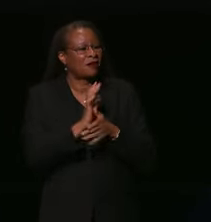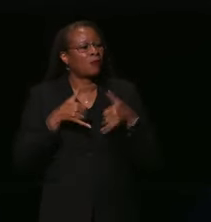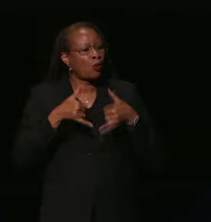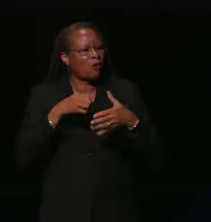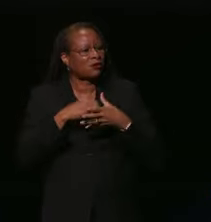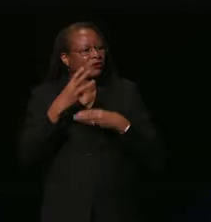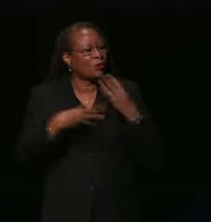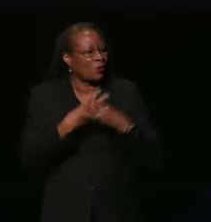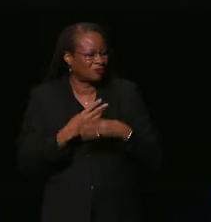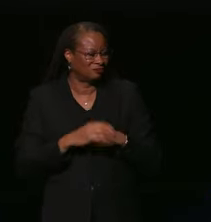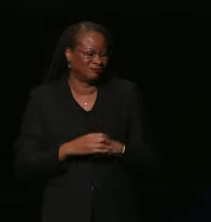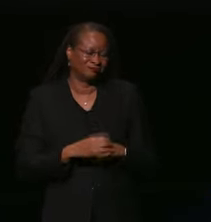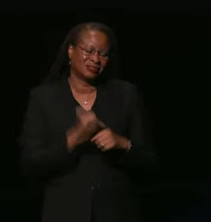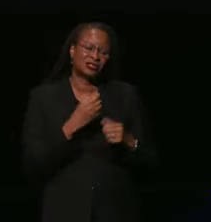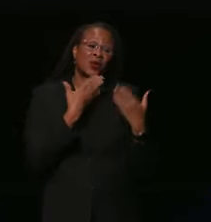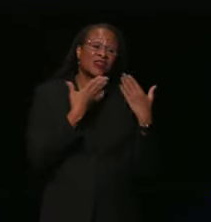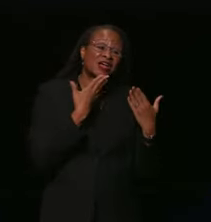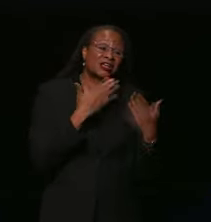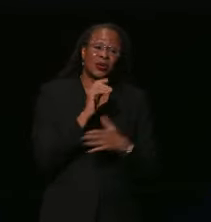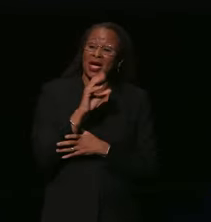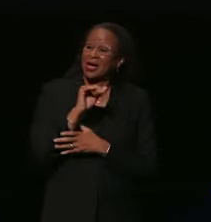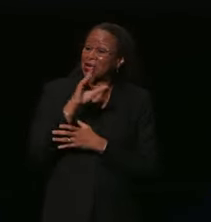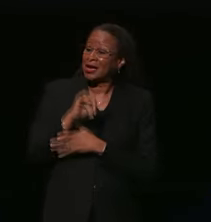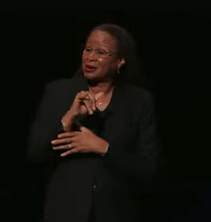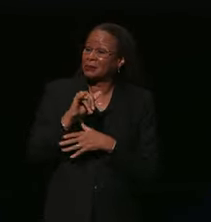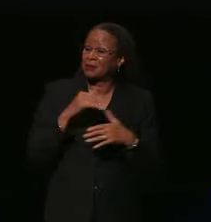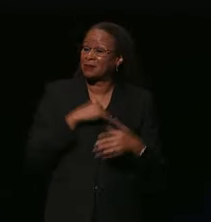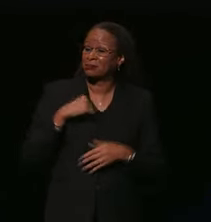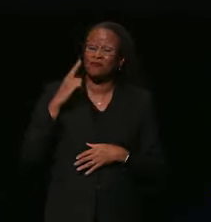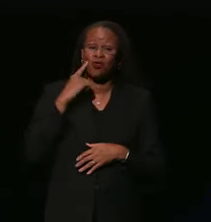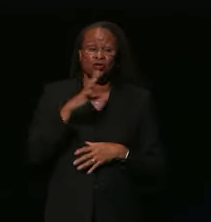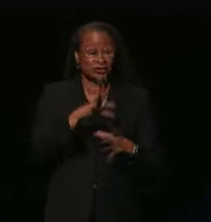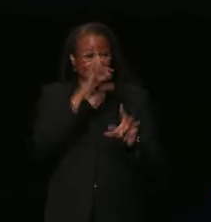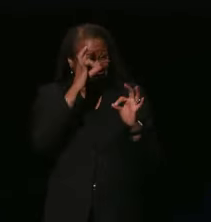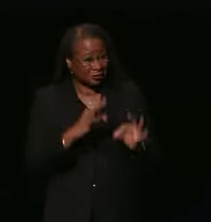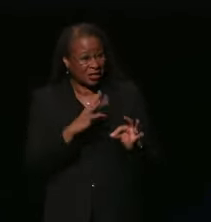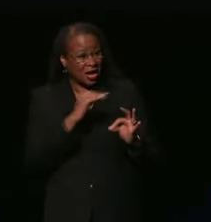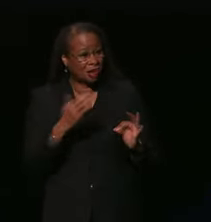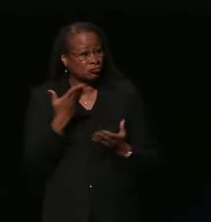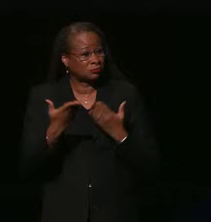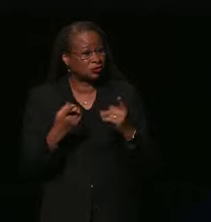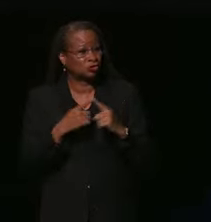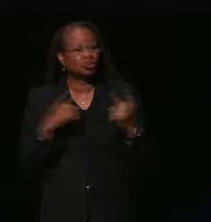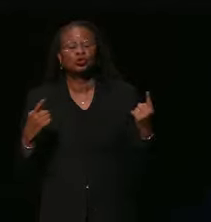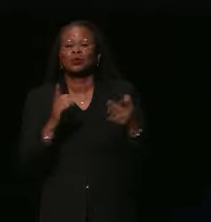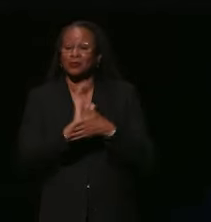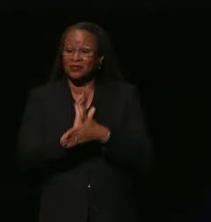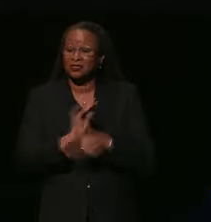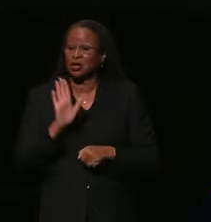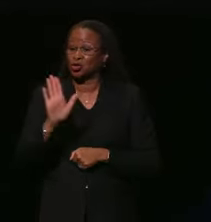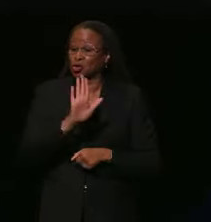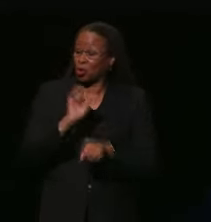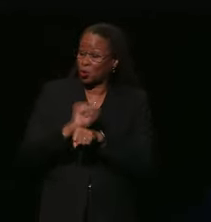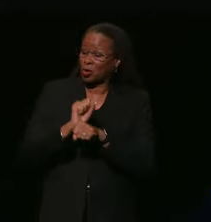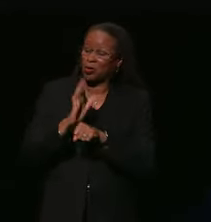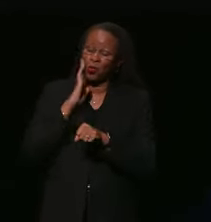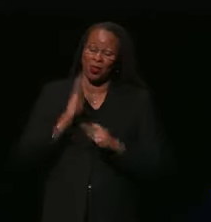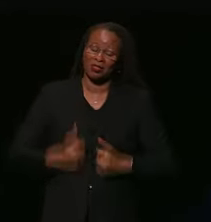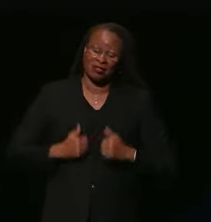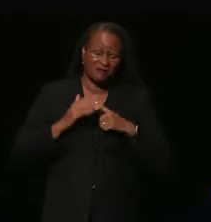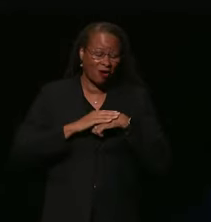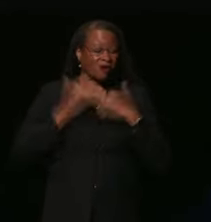So thank you, Academy members, for your dedication and for your contributions to cinema. Your work will live on